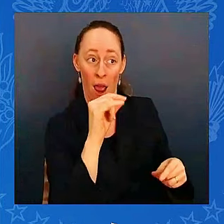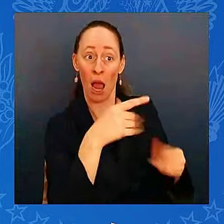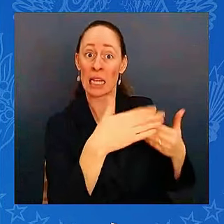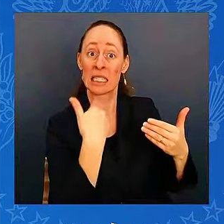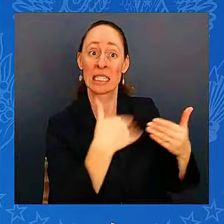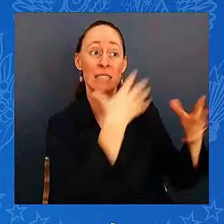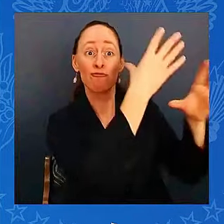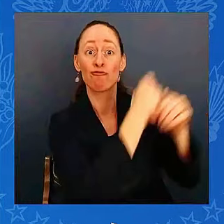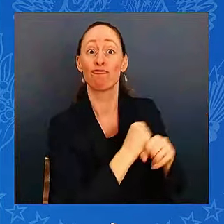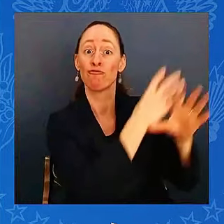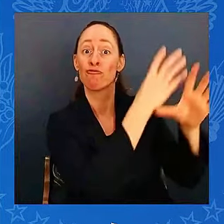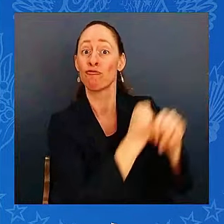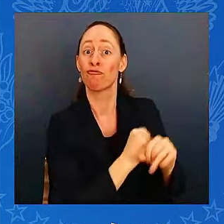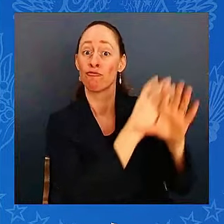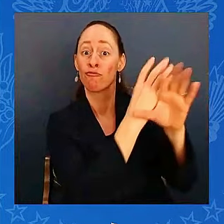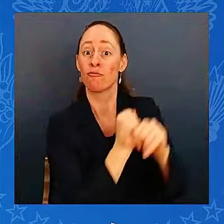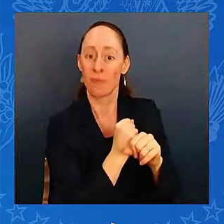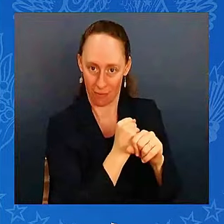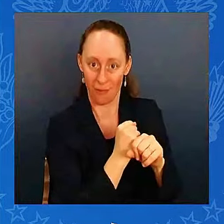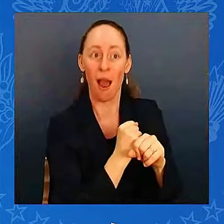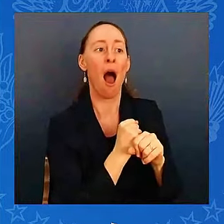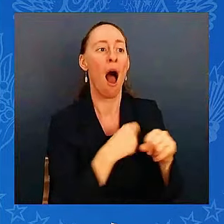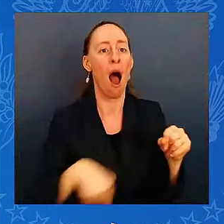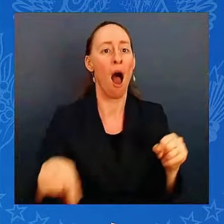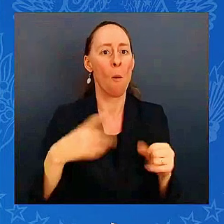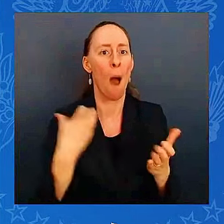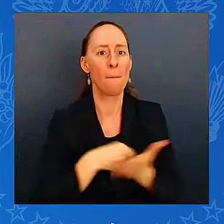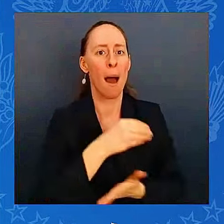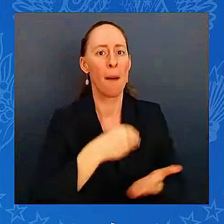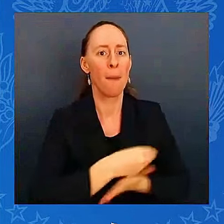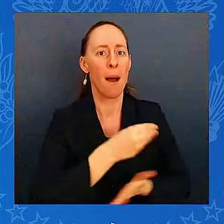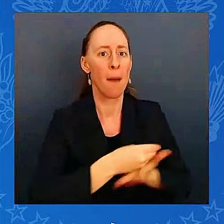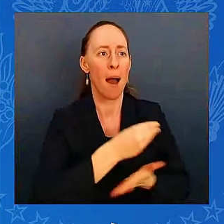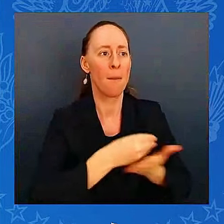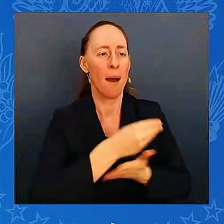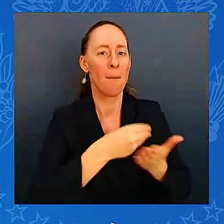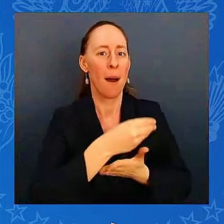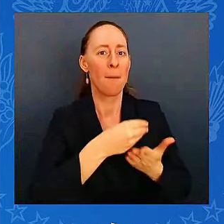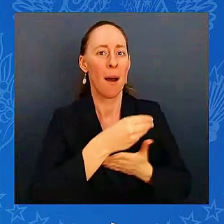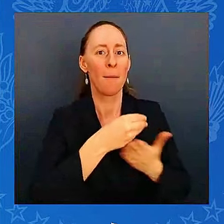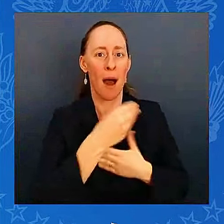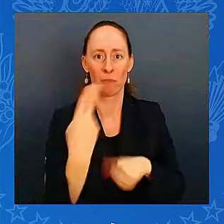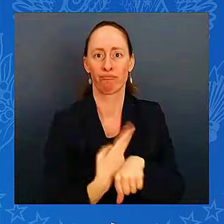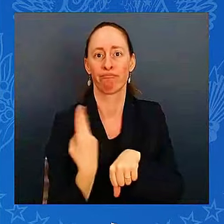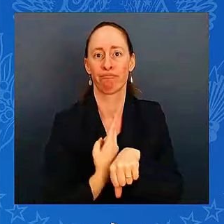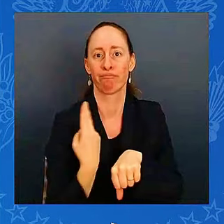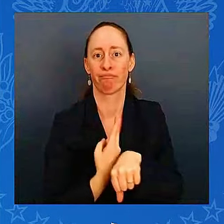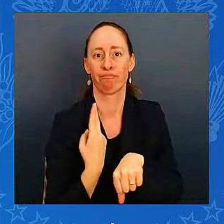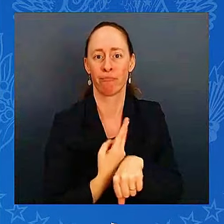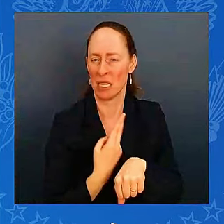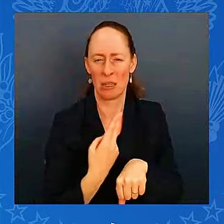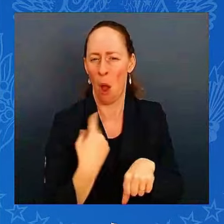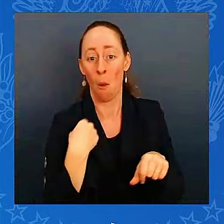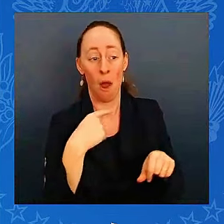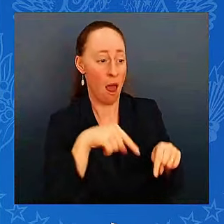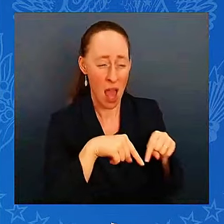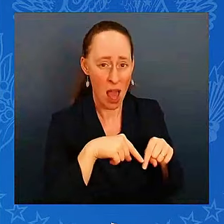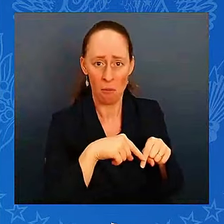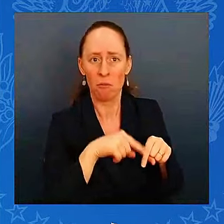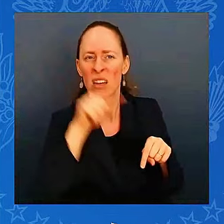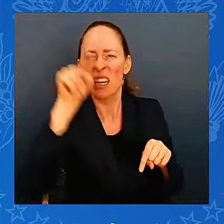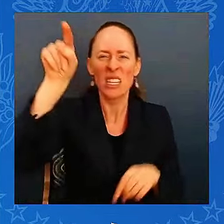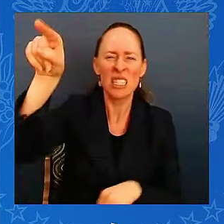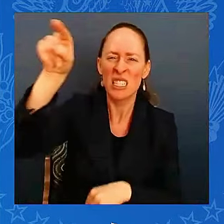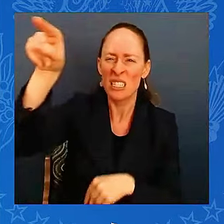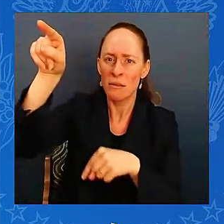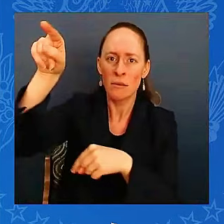rise. But first of all, we need to address the supply. So in a coordinated way, we have set up worldwide